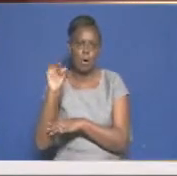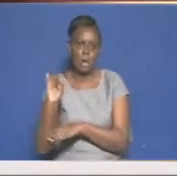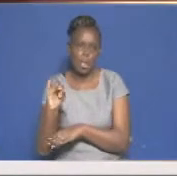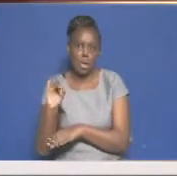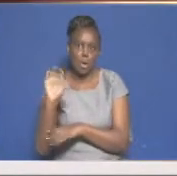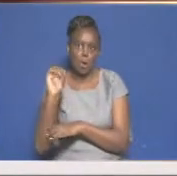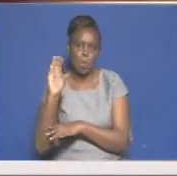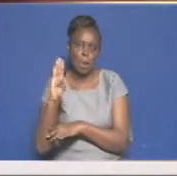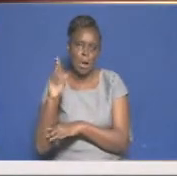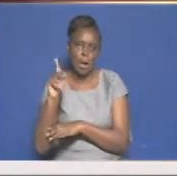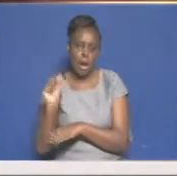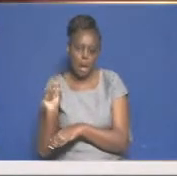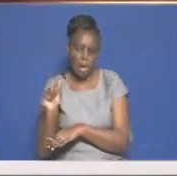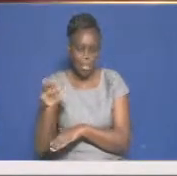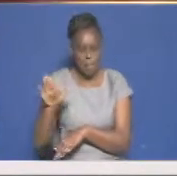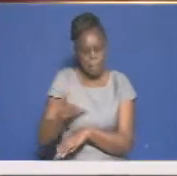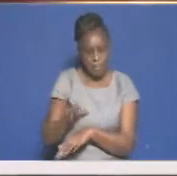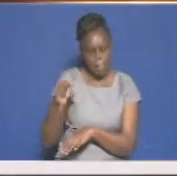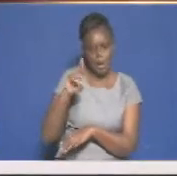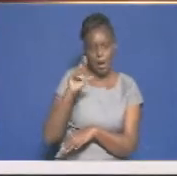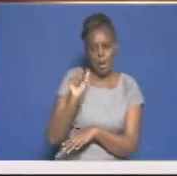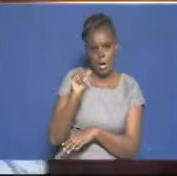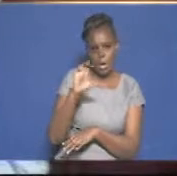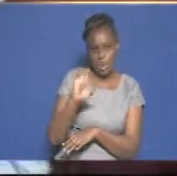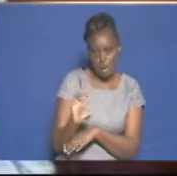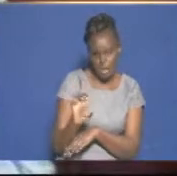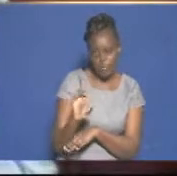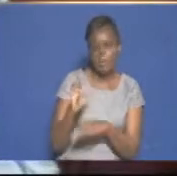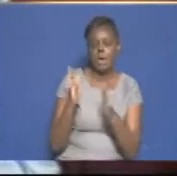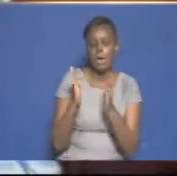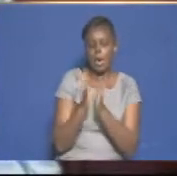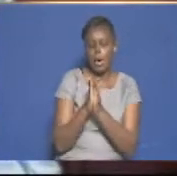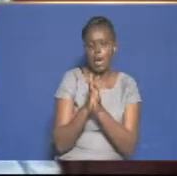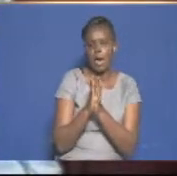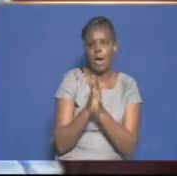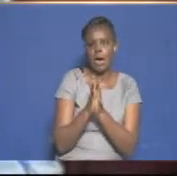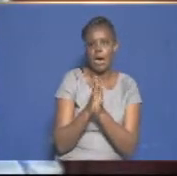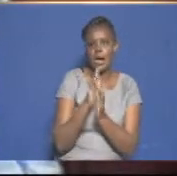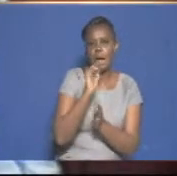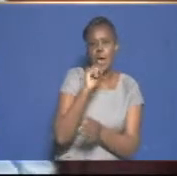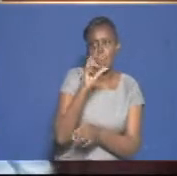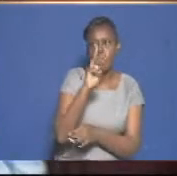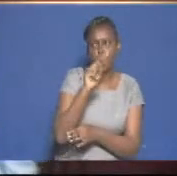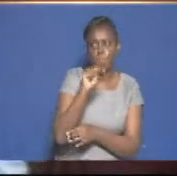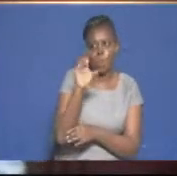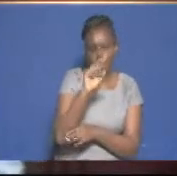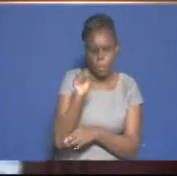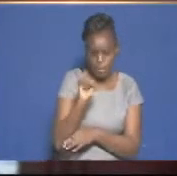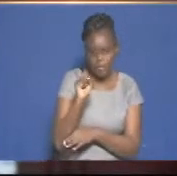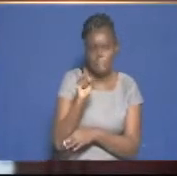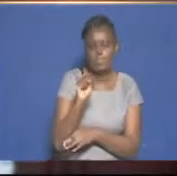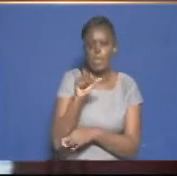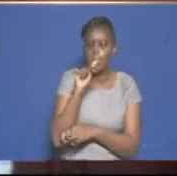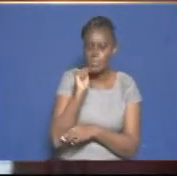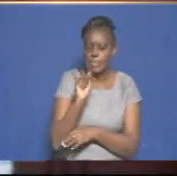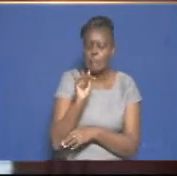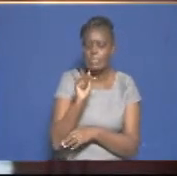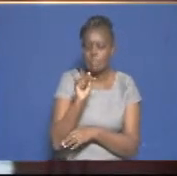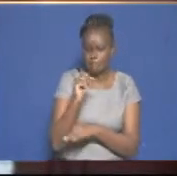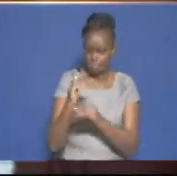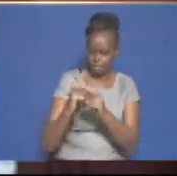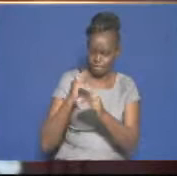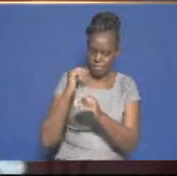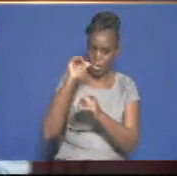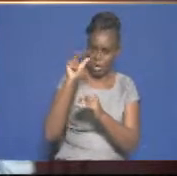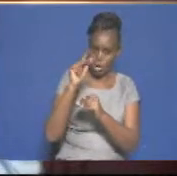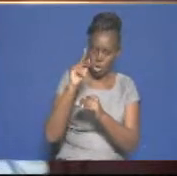Ombaka, Mama Grace Ogot, and Arguings Kodek. That is why they have rated Jacob Midio. I take